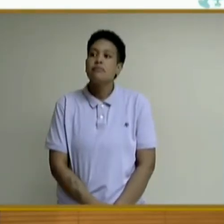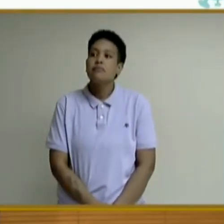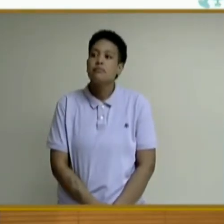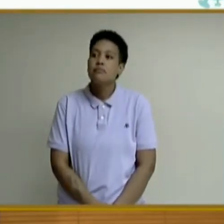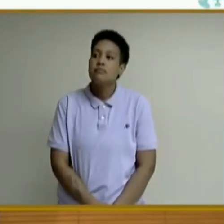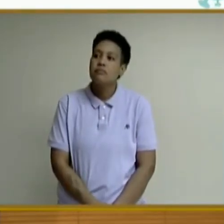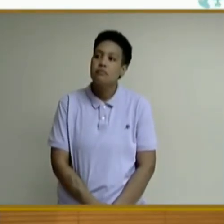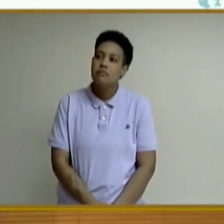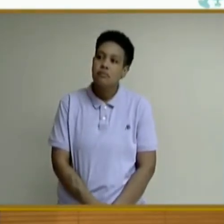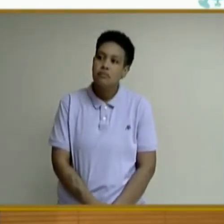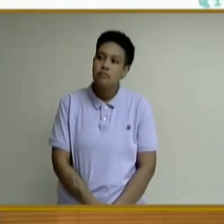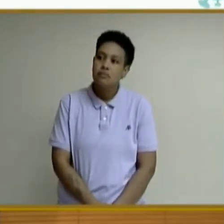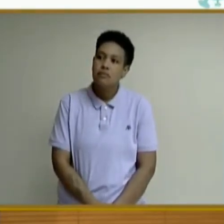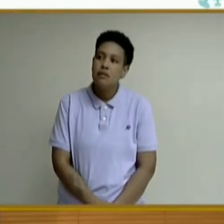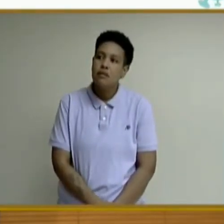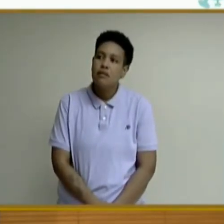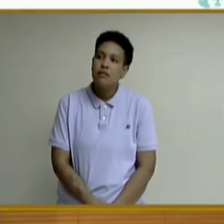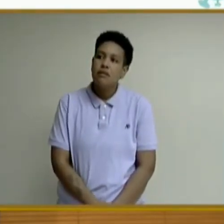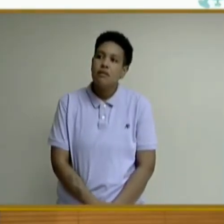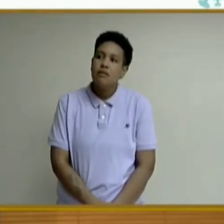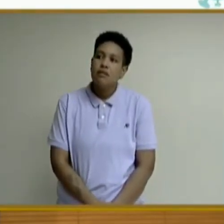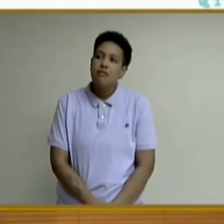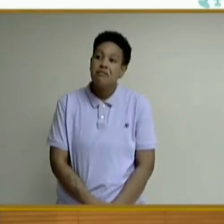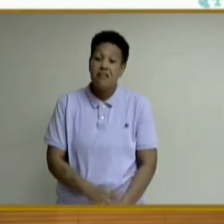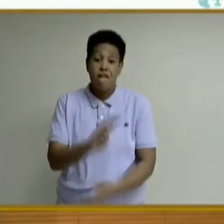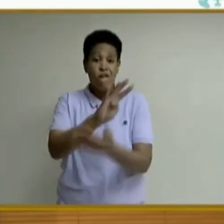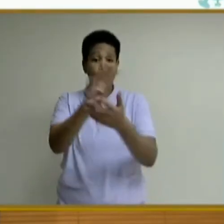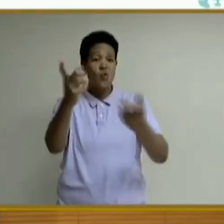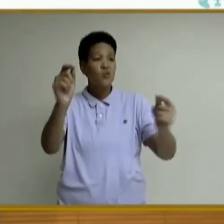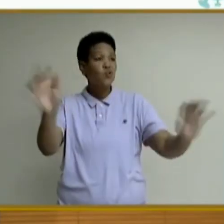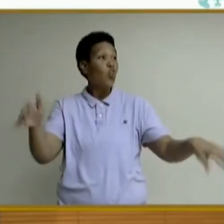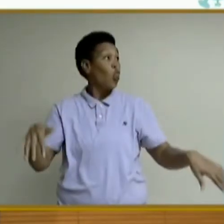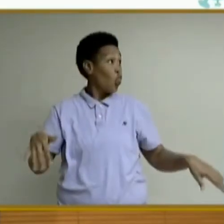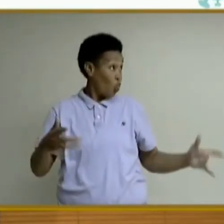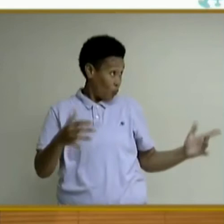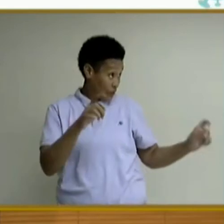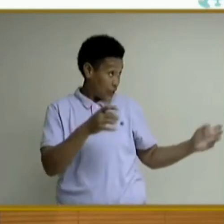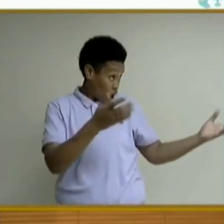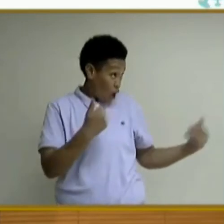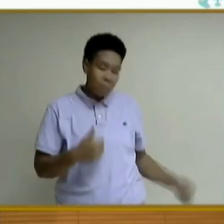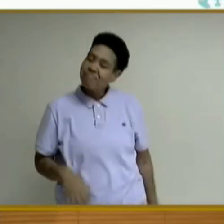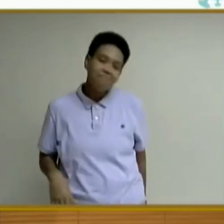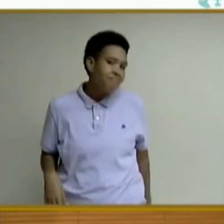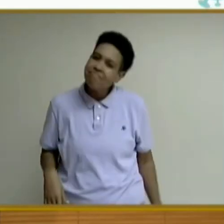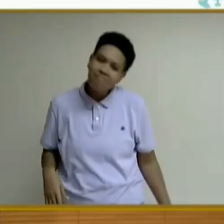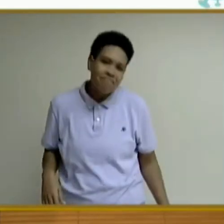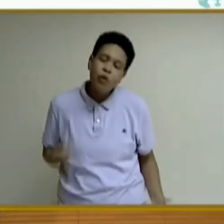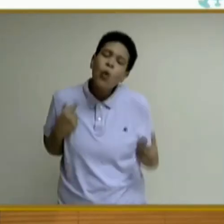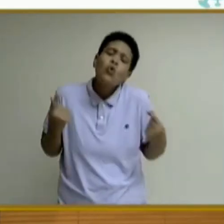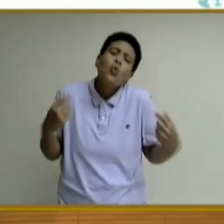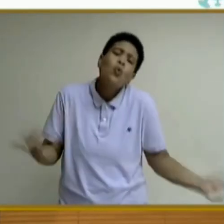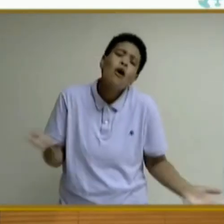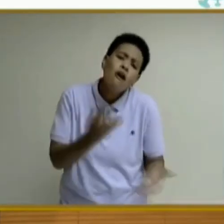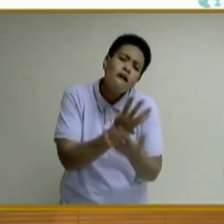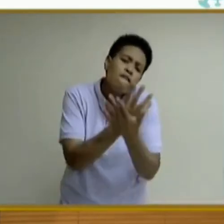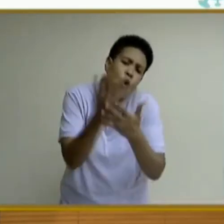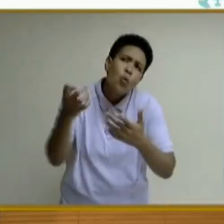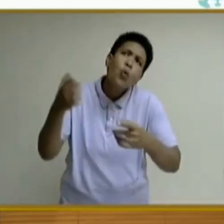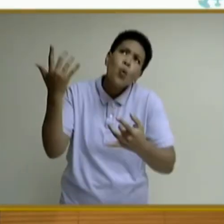not going to be idle during the 4 weeks. I know everybody is raring to go. So what we are going to do